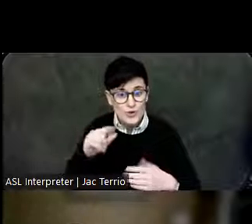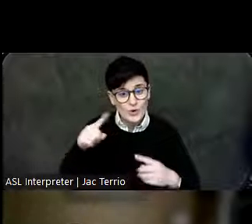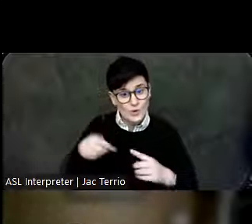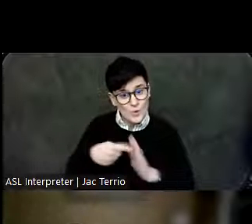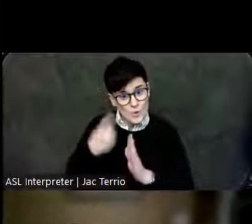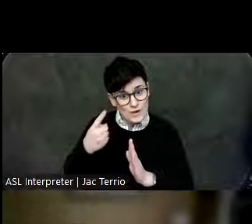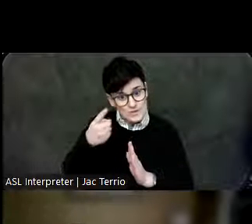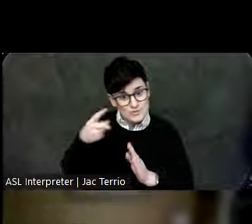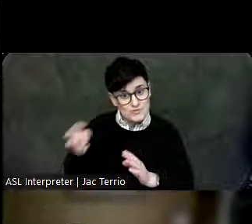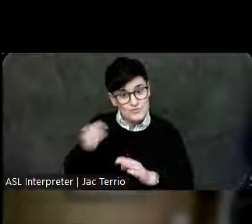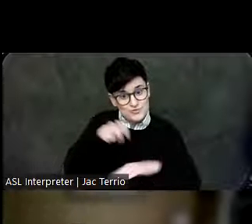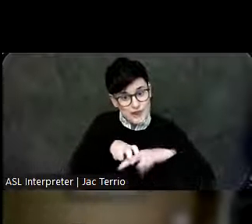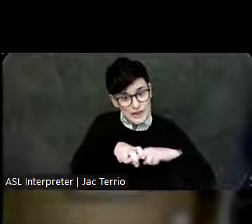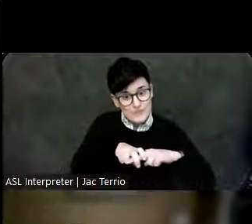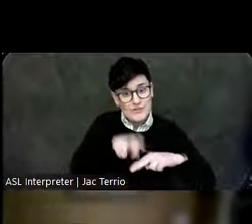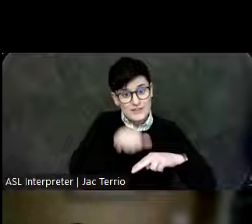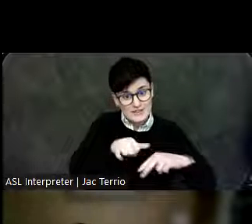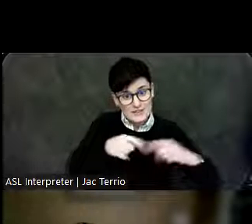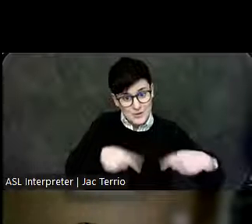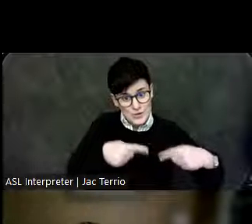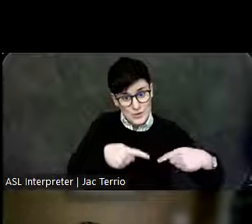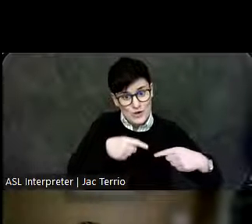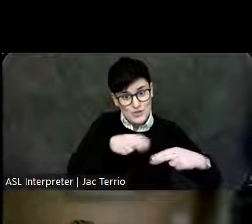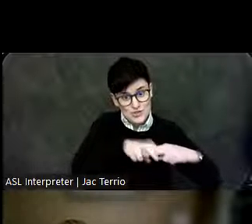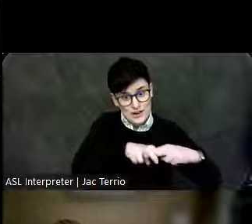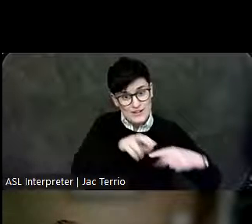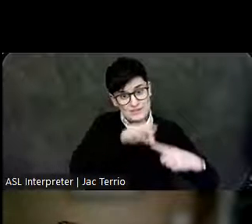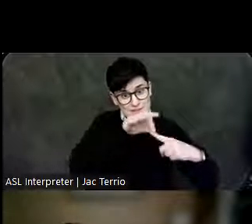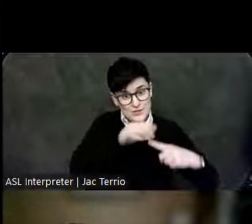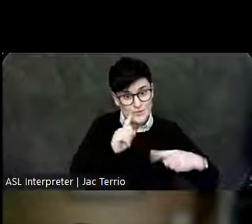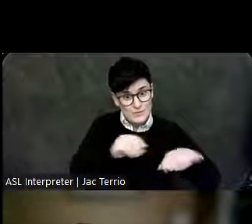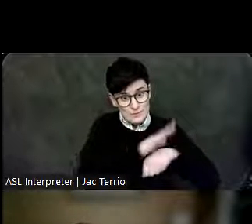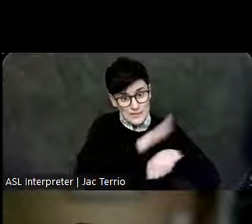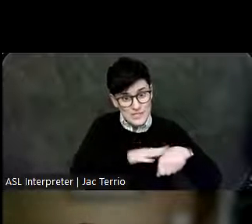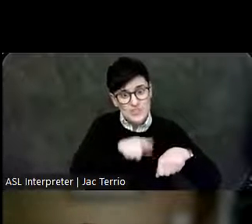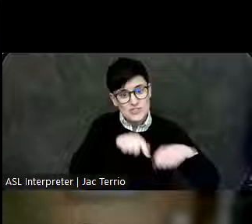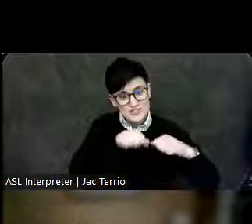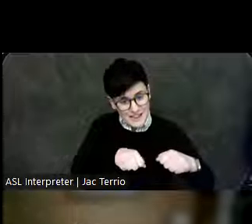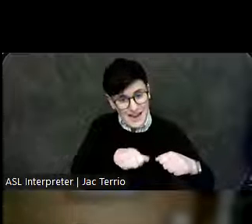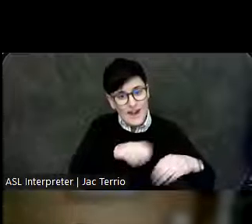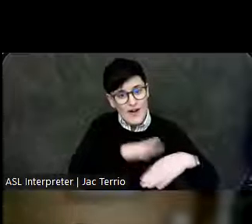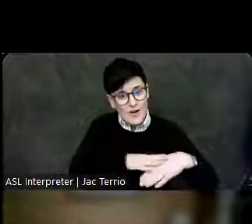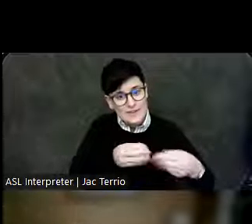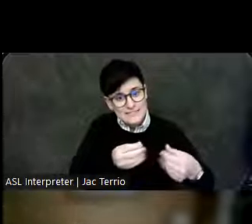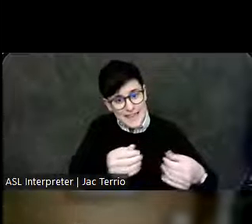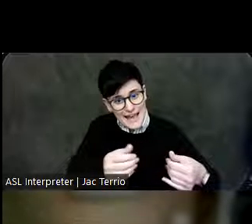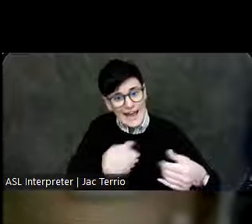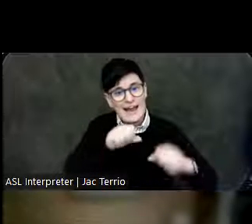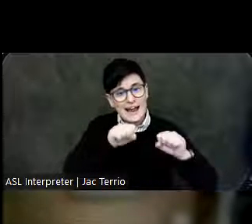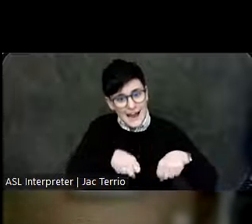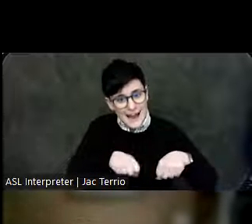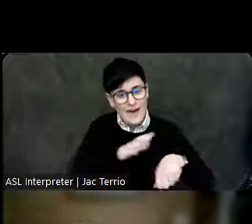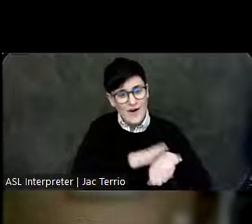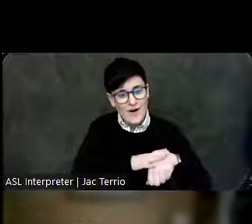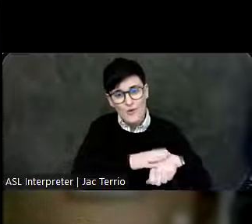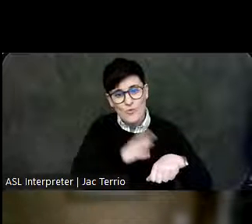can use it for the day. You can take it directly into the water. It goes on the beach. And you don't have to request it in advance